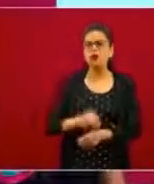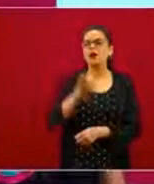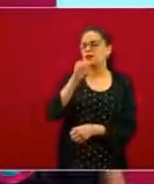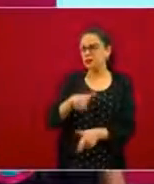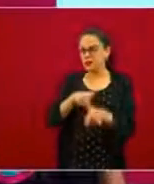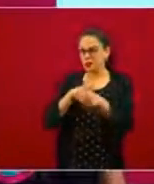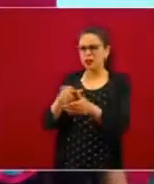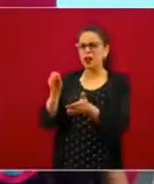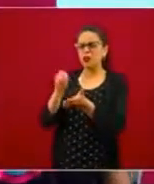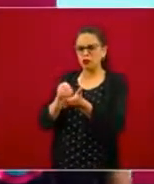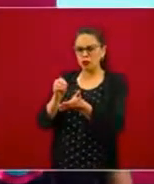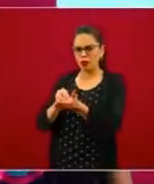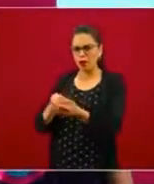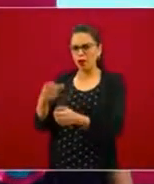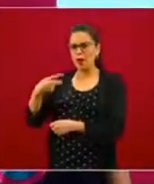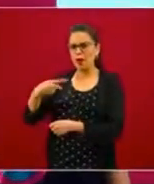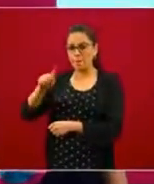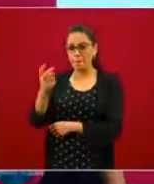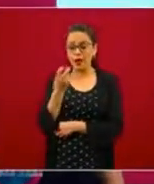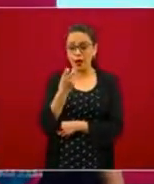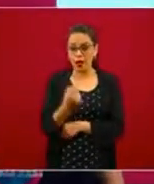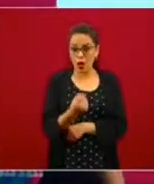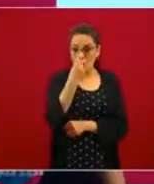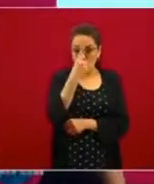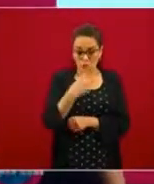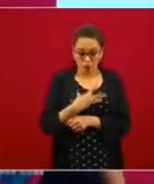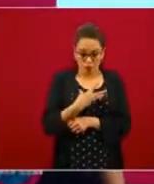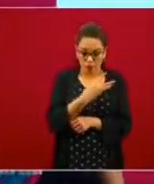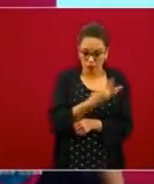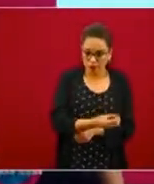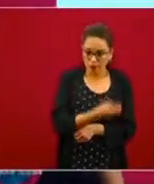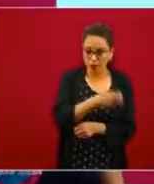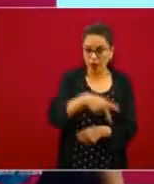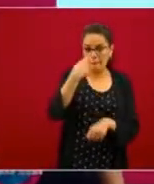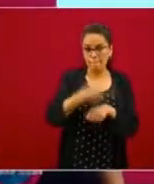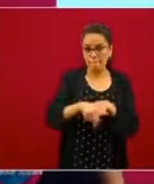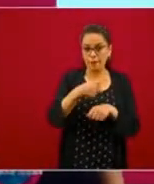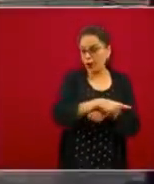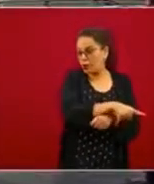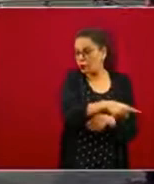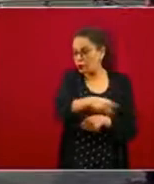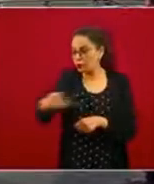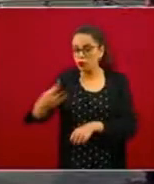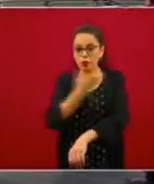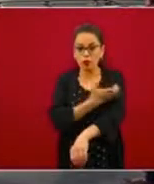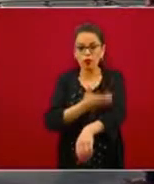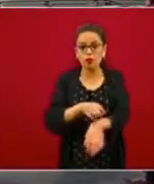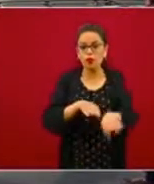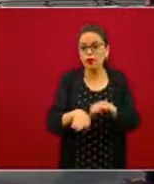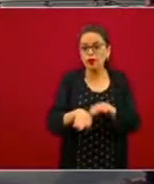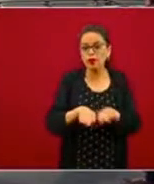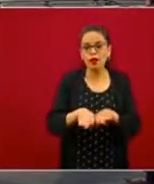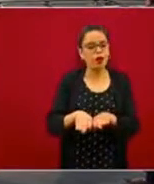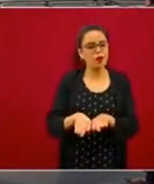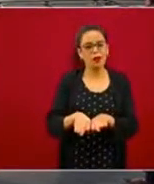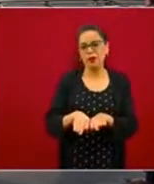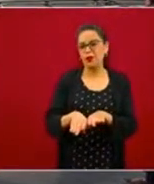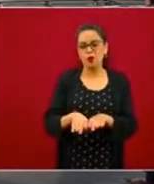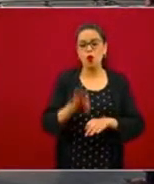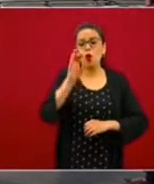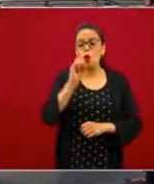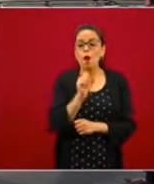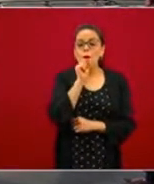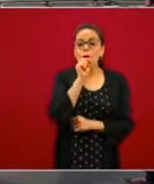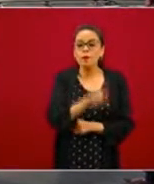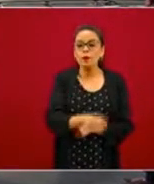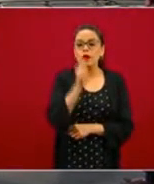contagions, but contagio no those se convierta contagions en un cannot riesgo para become el a resto de risk los for the rest of trabajadores the en un espacio workers in laboral a o para los workplace, propios or even clientes for o